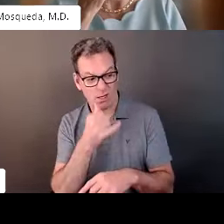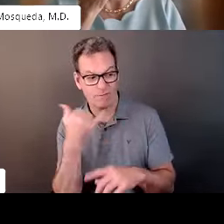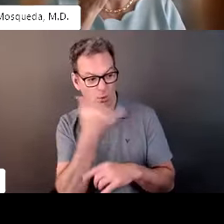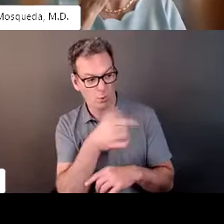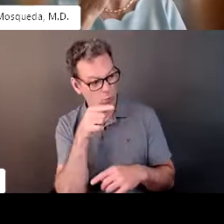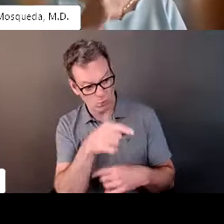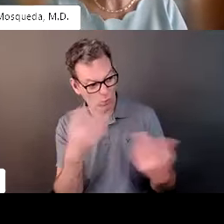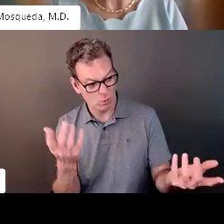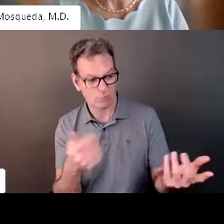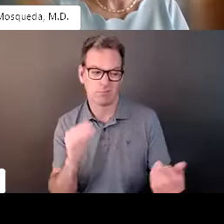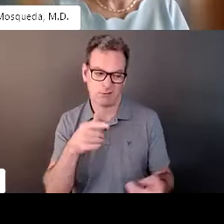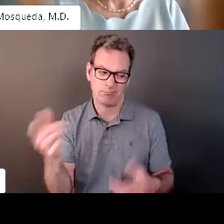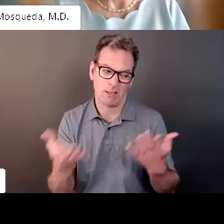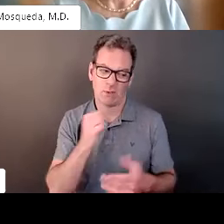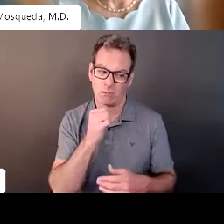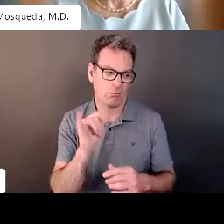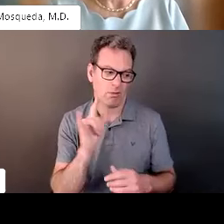calls.